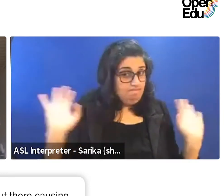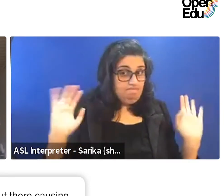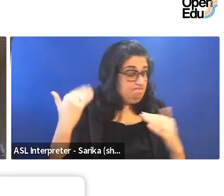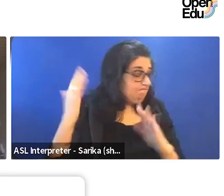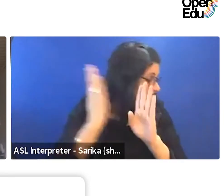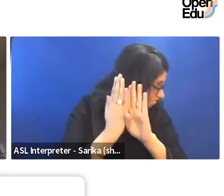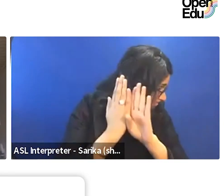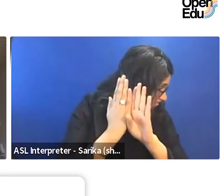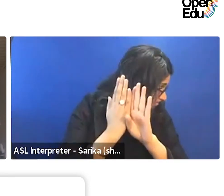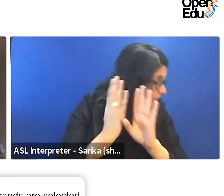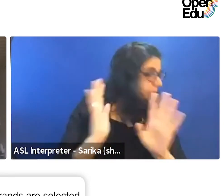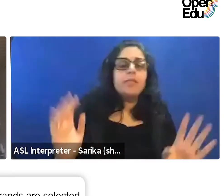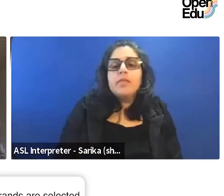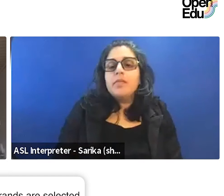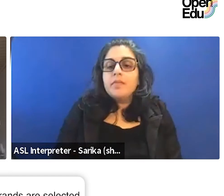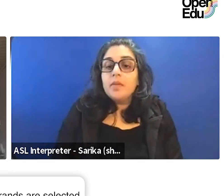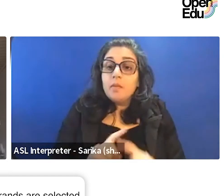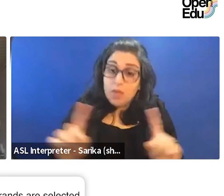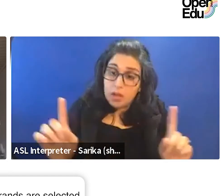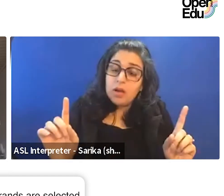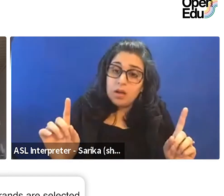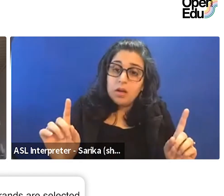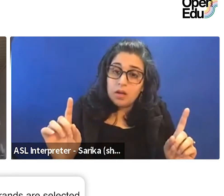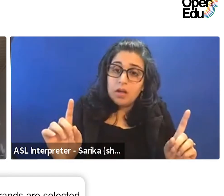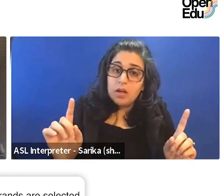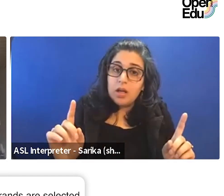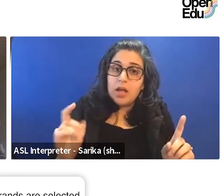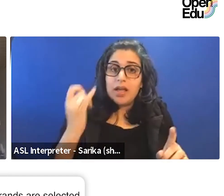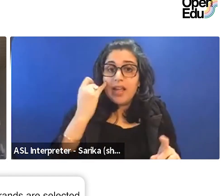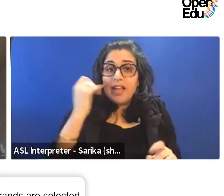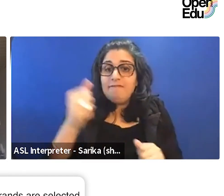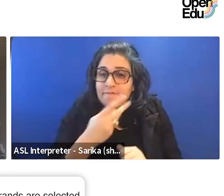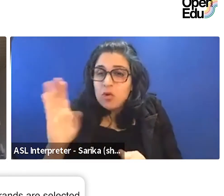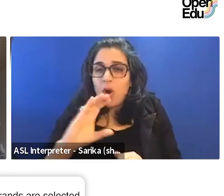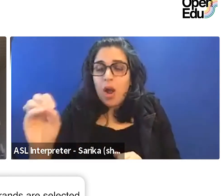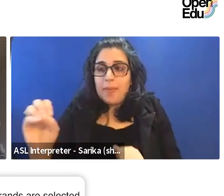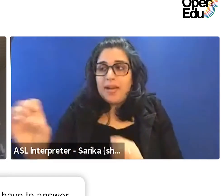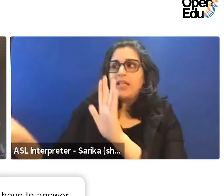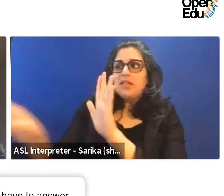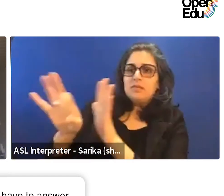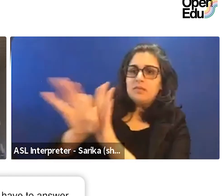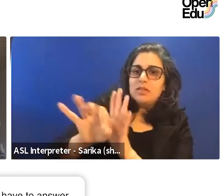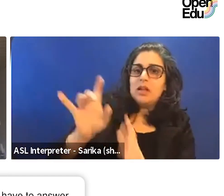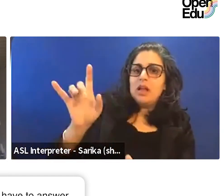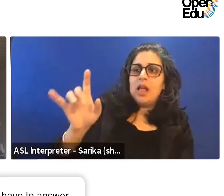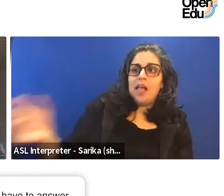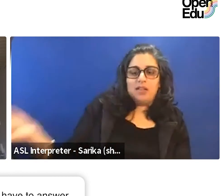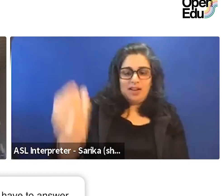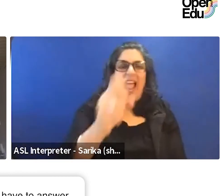to the head. But if a few brands are selected and they're put in a position where they have to